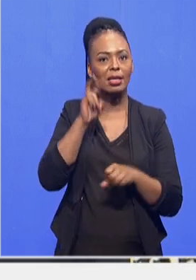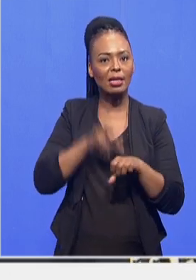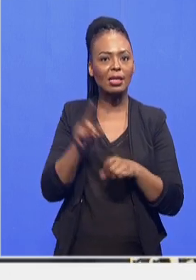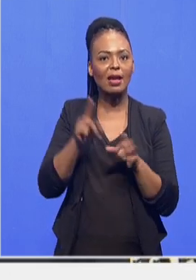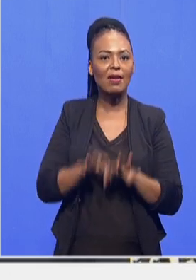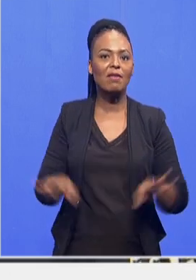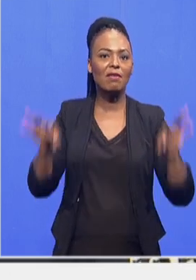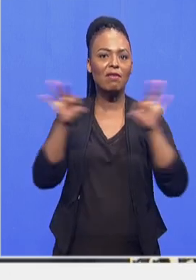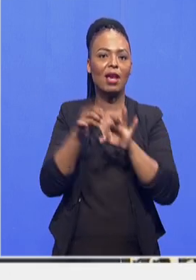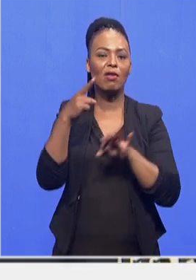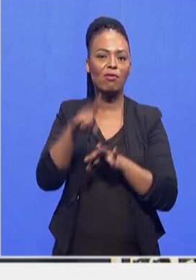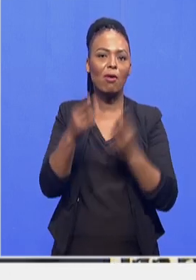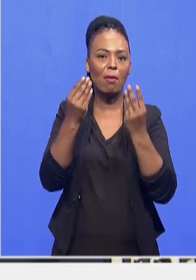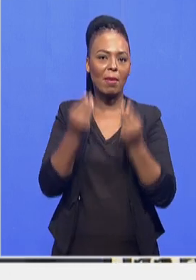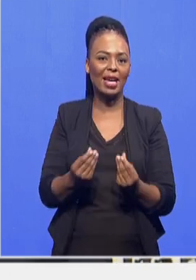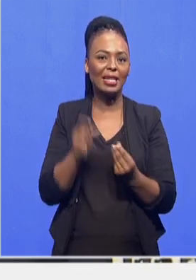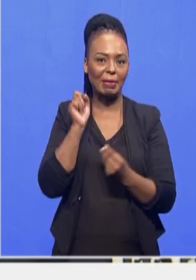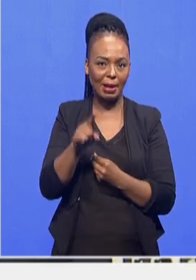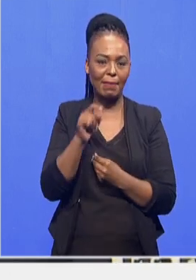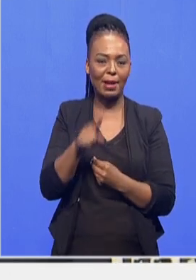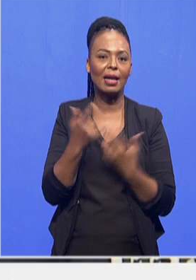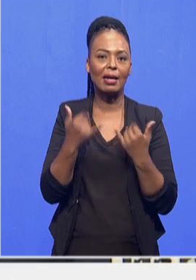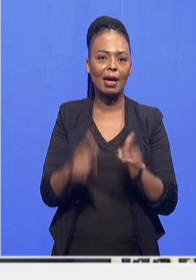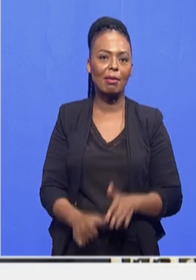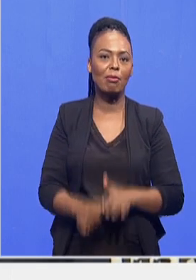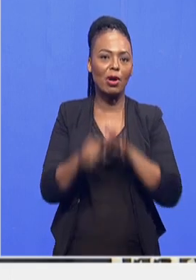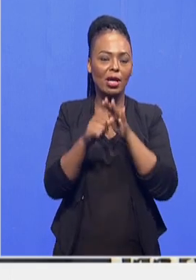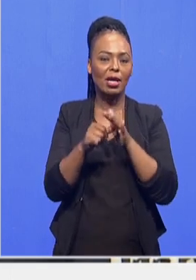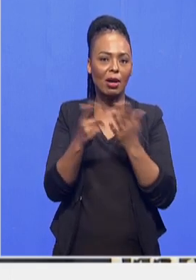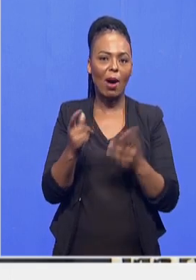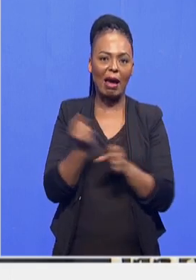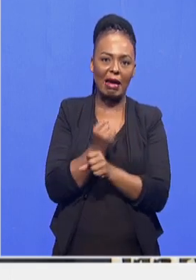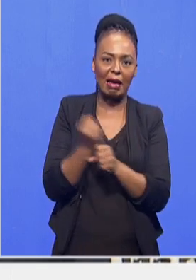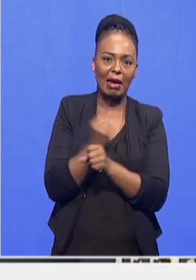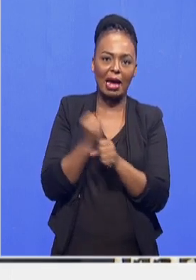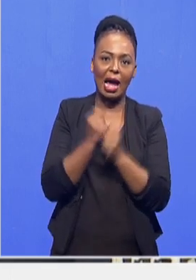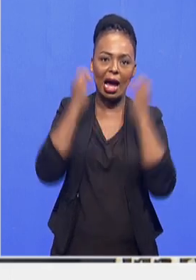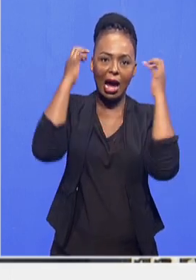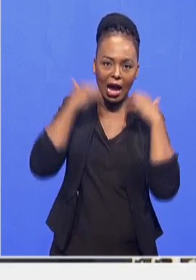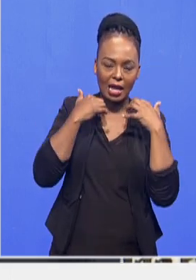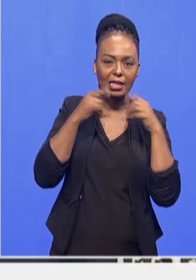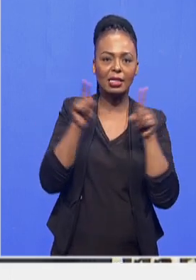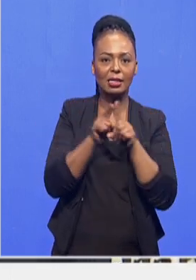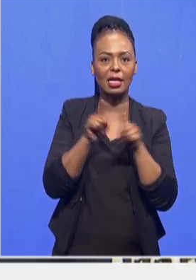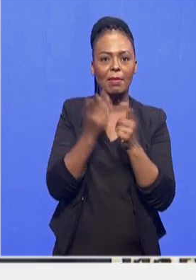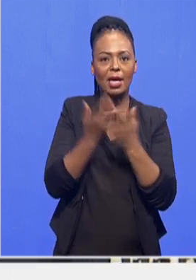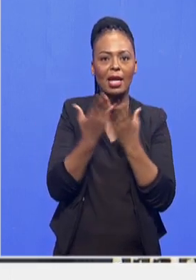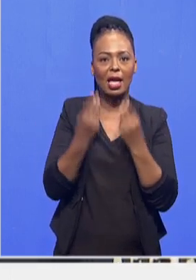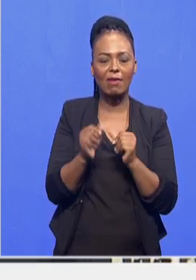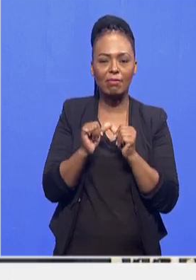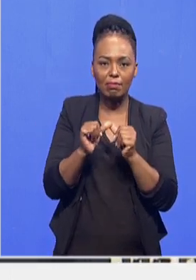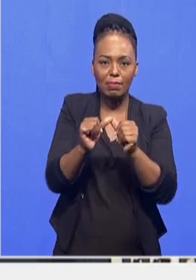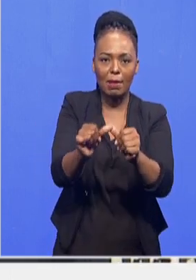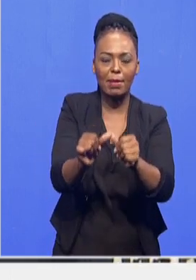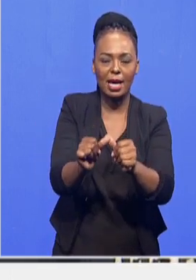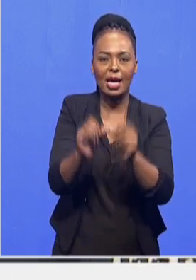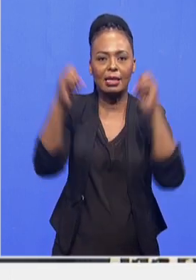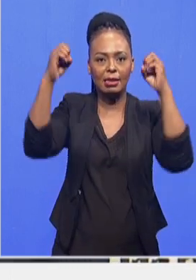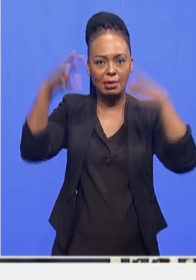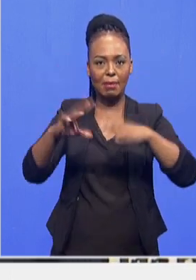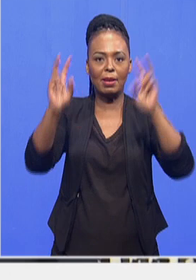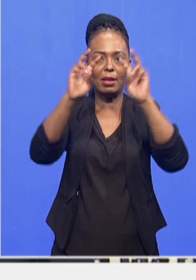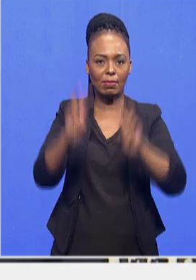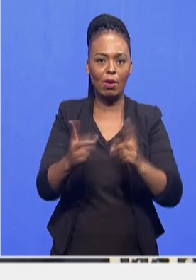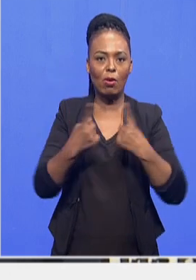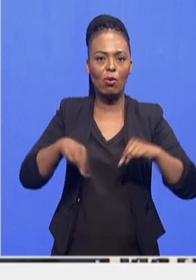also it's hard-earned money, which means they also deserve to have a reliable supply of electricity. So as the regulators,